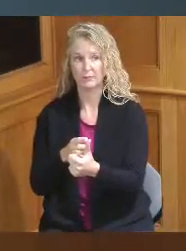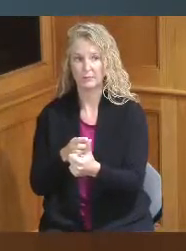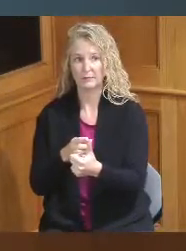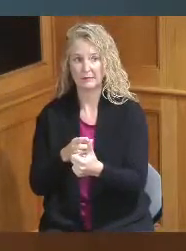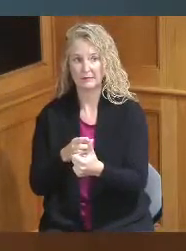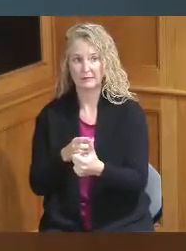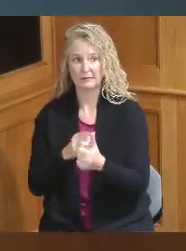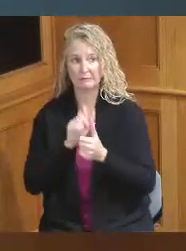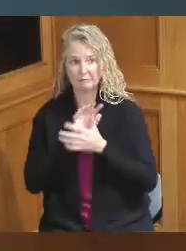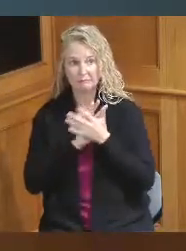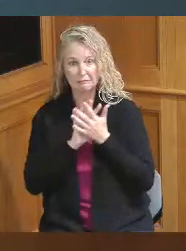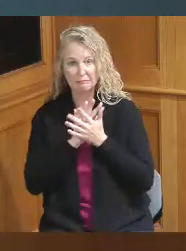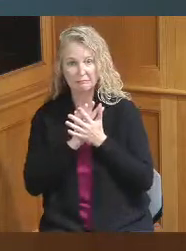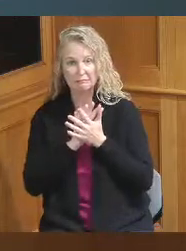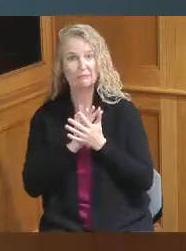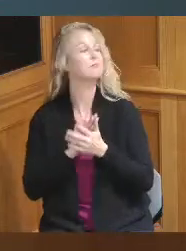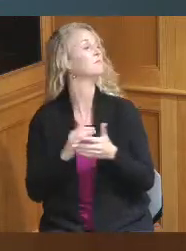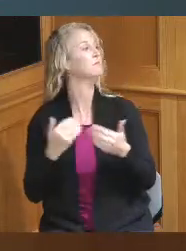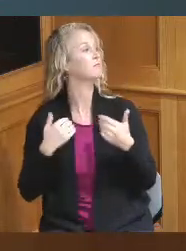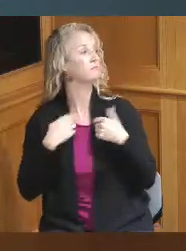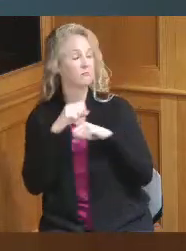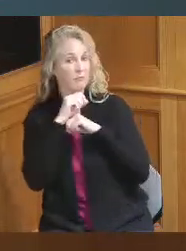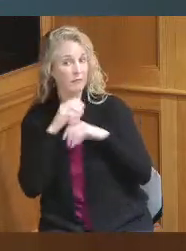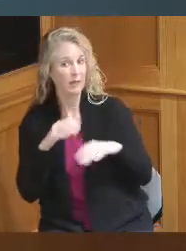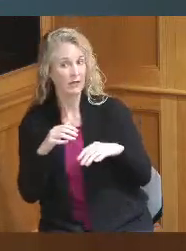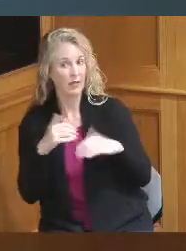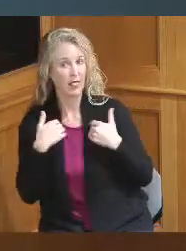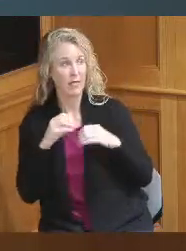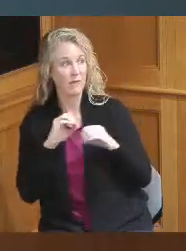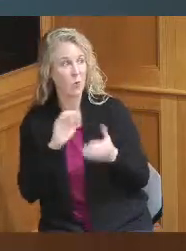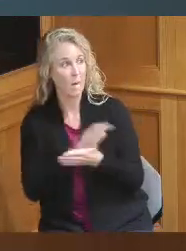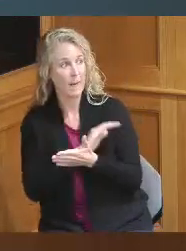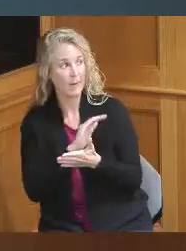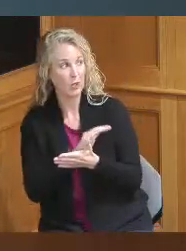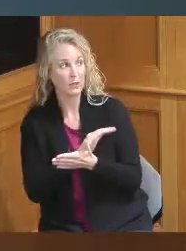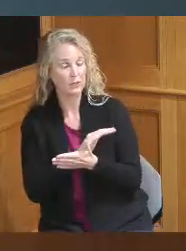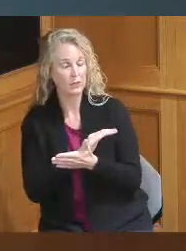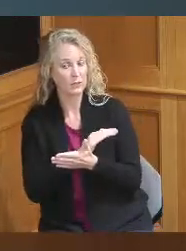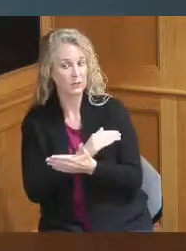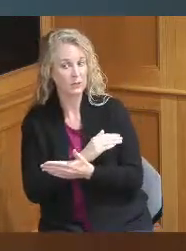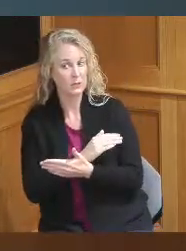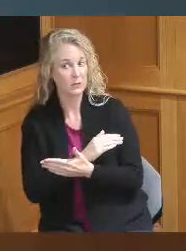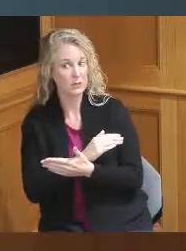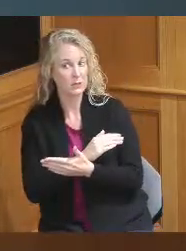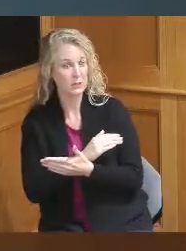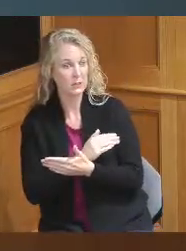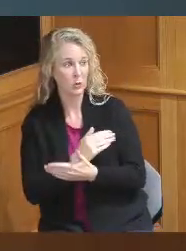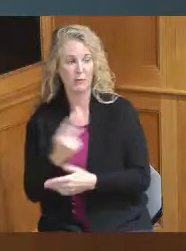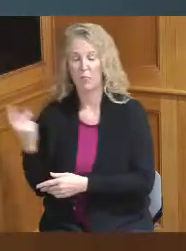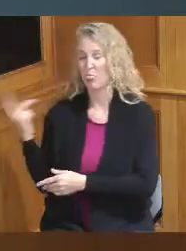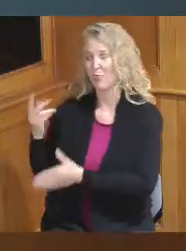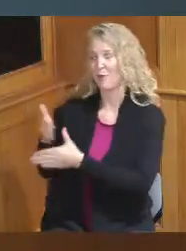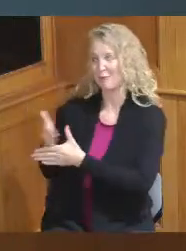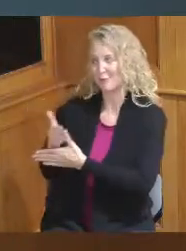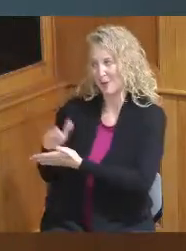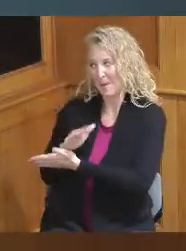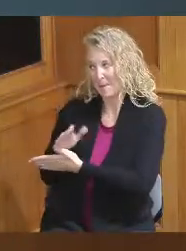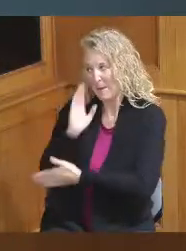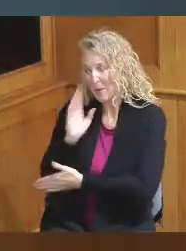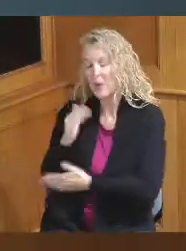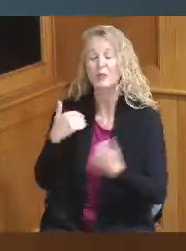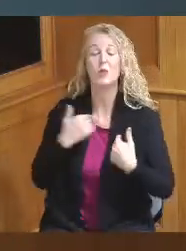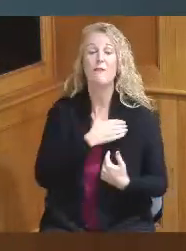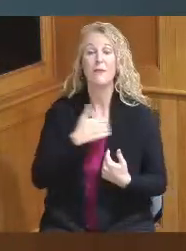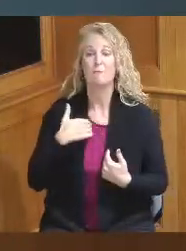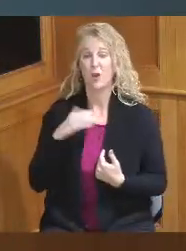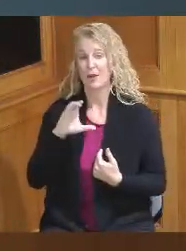right. I don't have anything. Uh-oh, you don't have your. We will share. That very good. Let's sounds see. Great. We have a breast